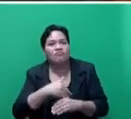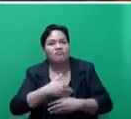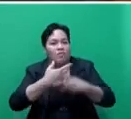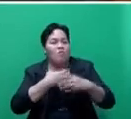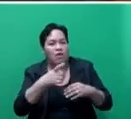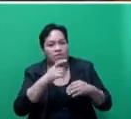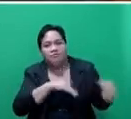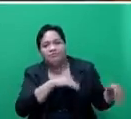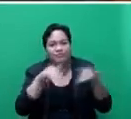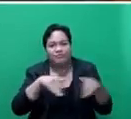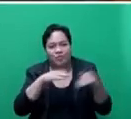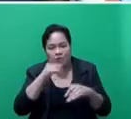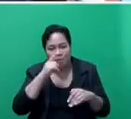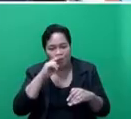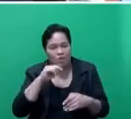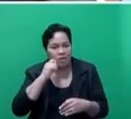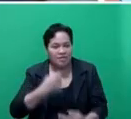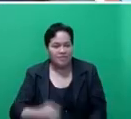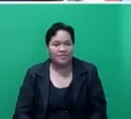people. Thank you, Honourable Speaker.